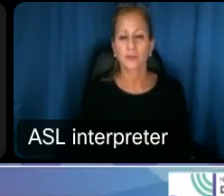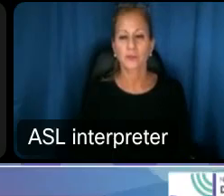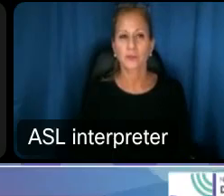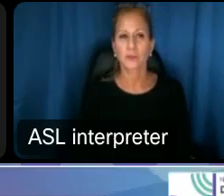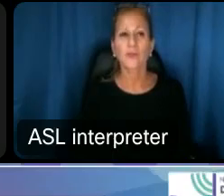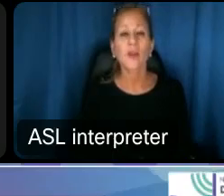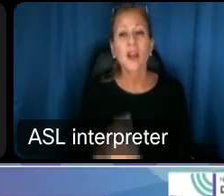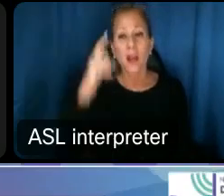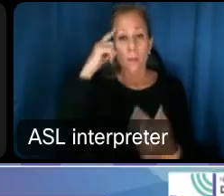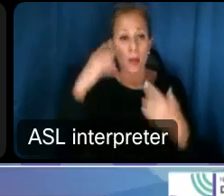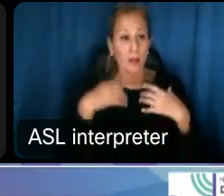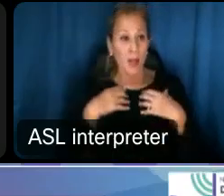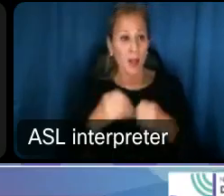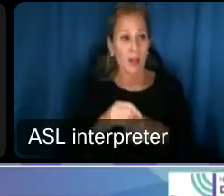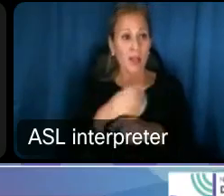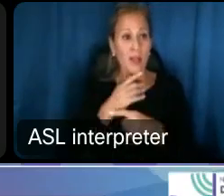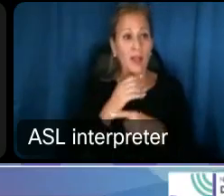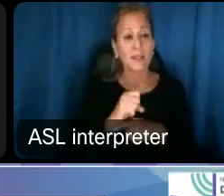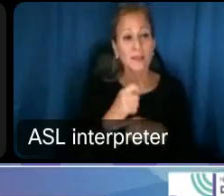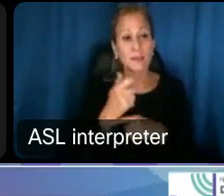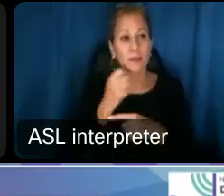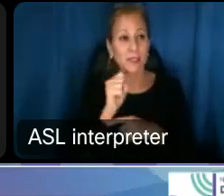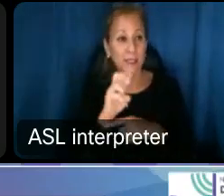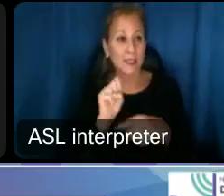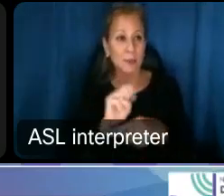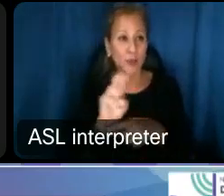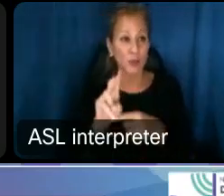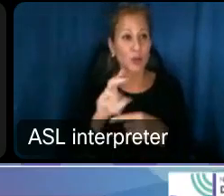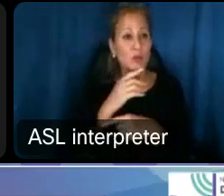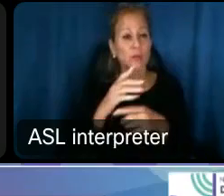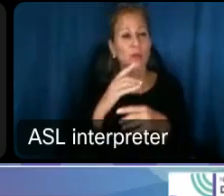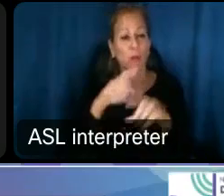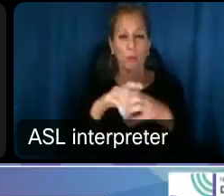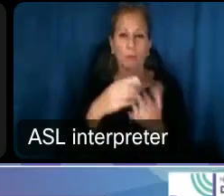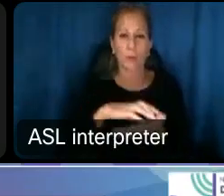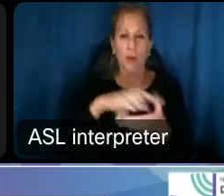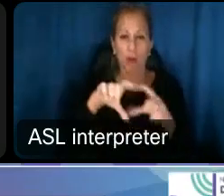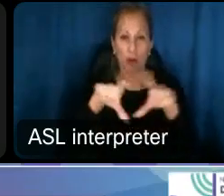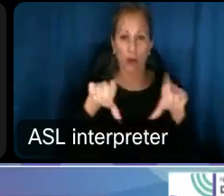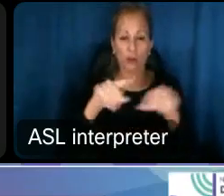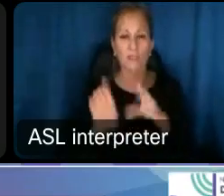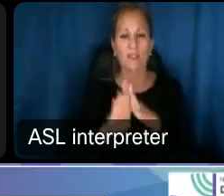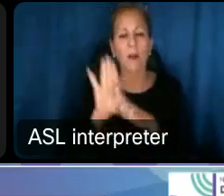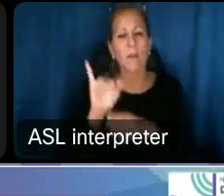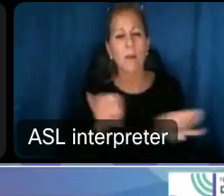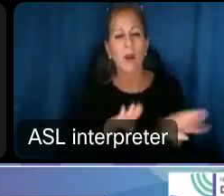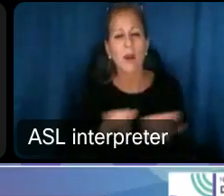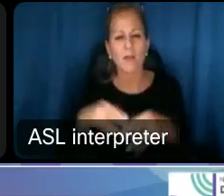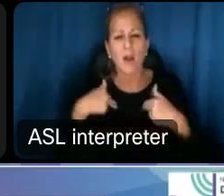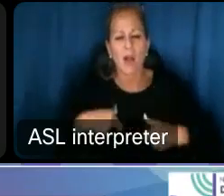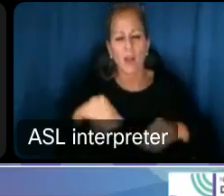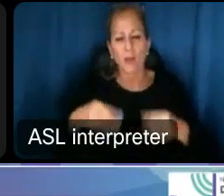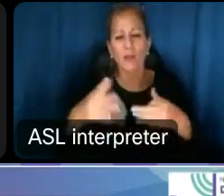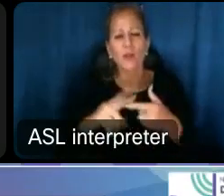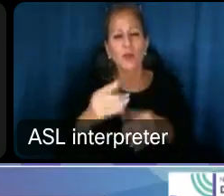These mental health and substance use coercion palm cards that are pictured were developed for use by behavioral health providers